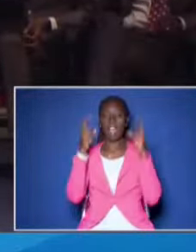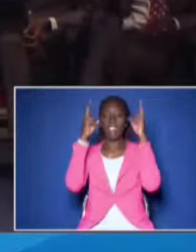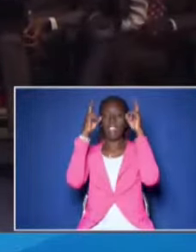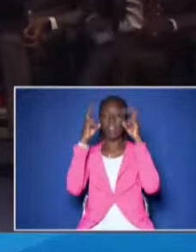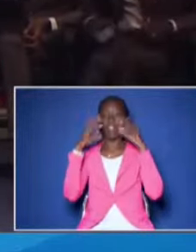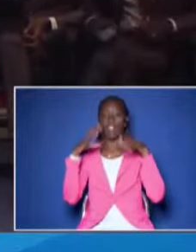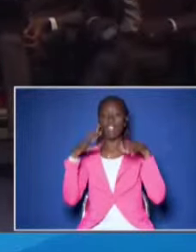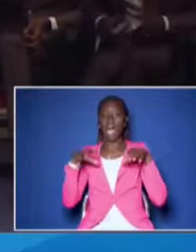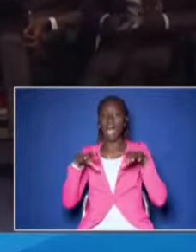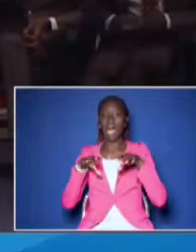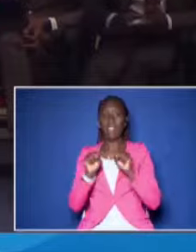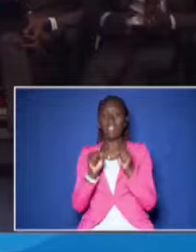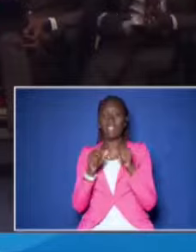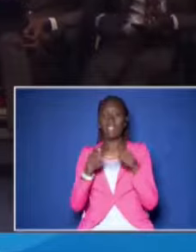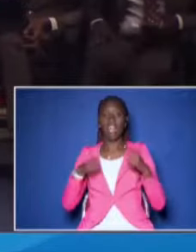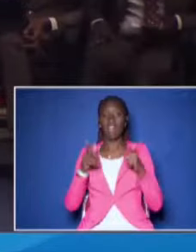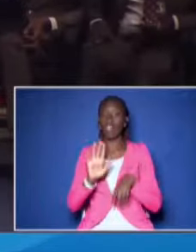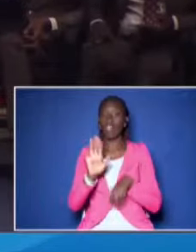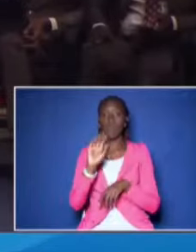your